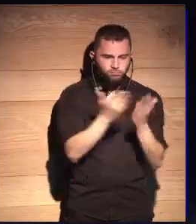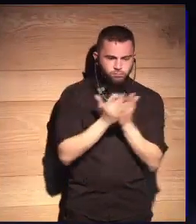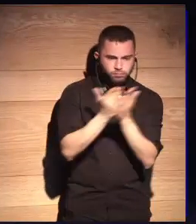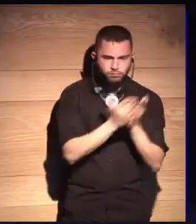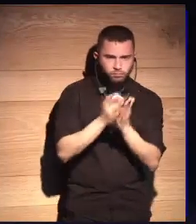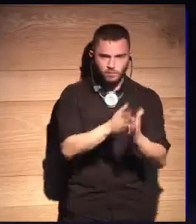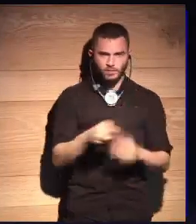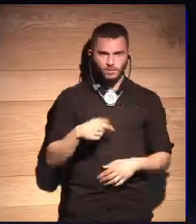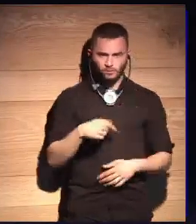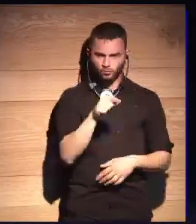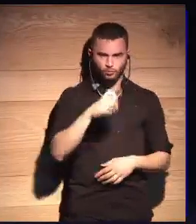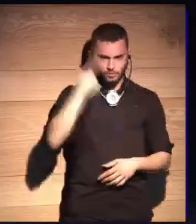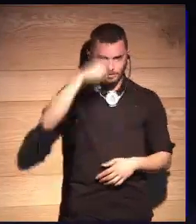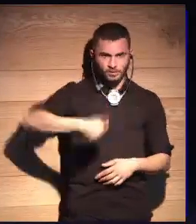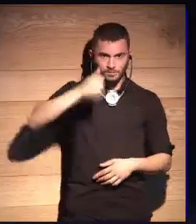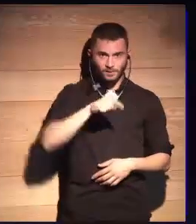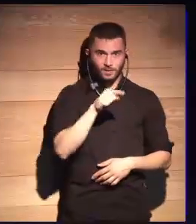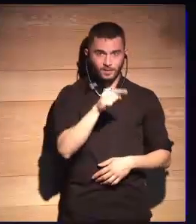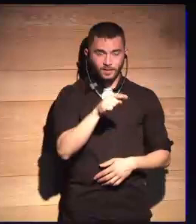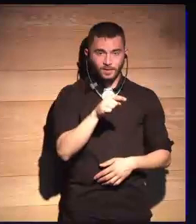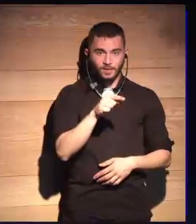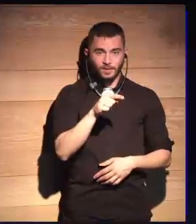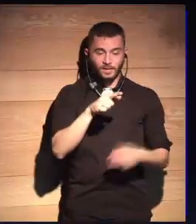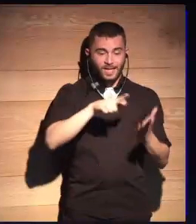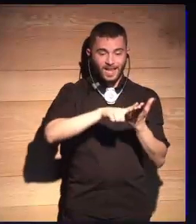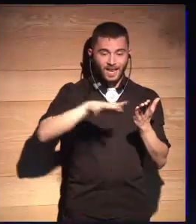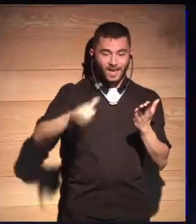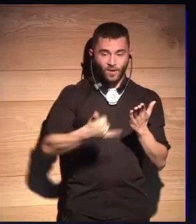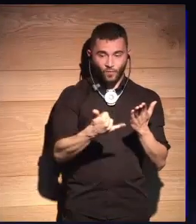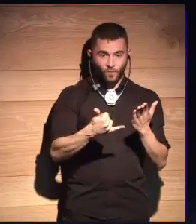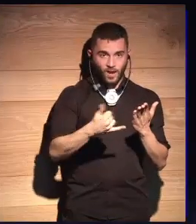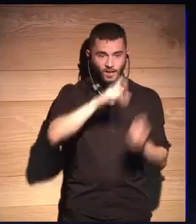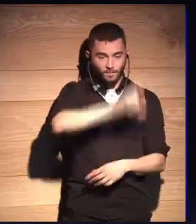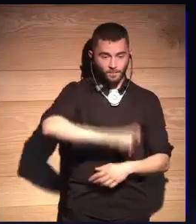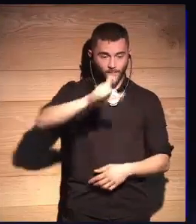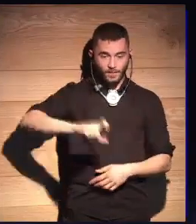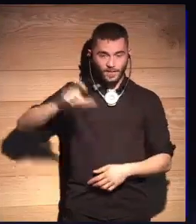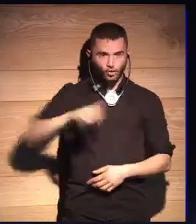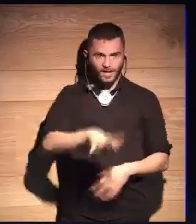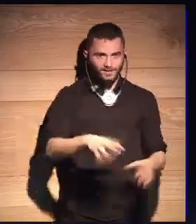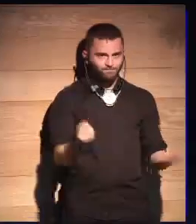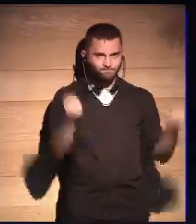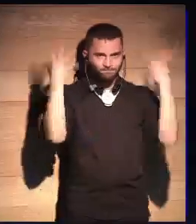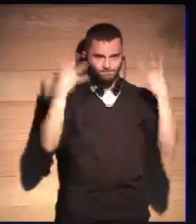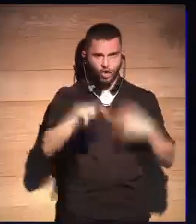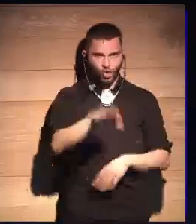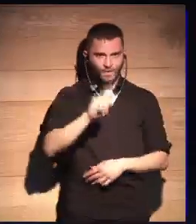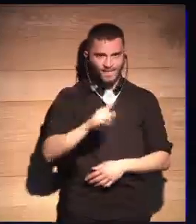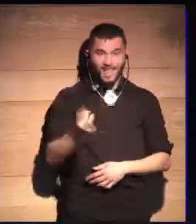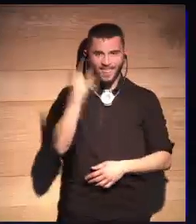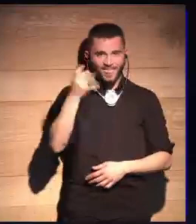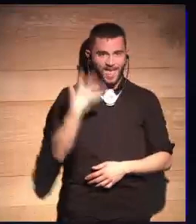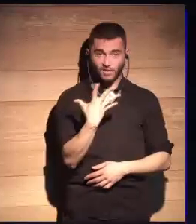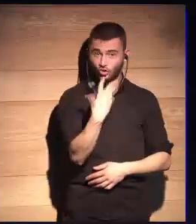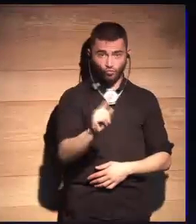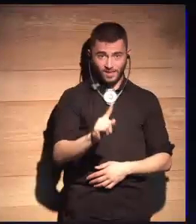to what extent is there still lots of people that do not understand our language, the language that we use, the concepts that we